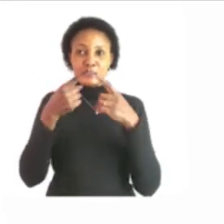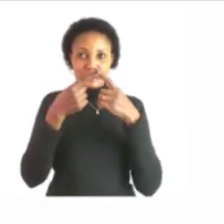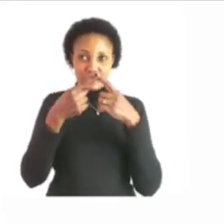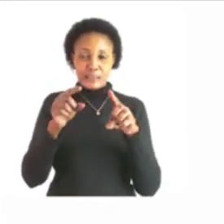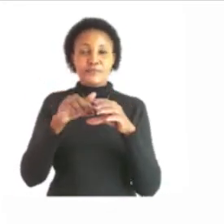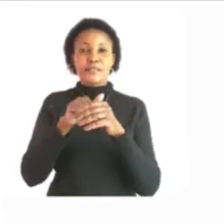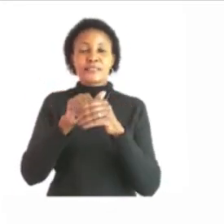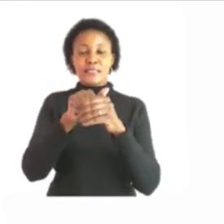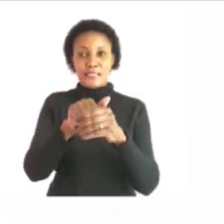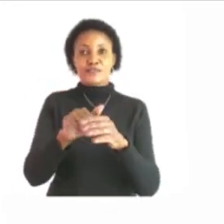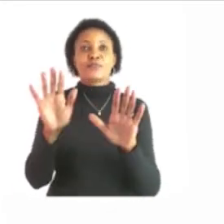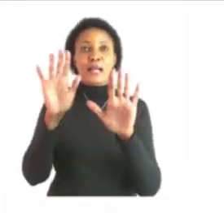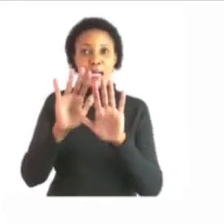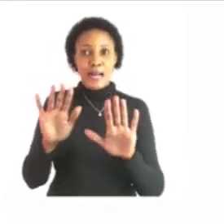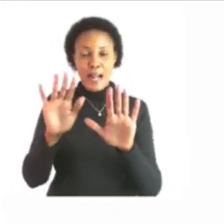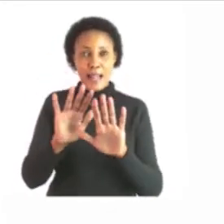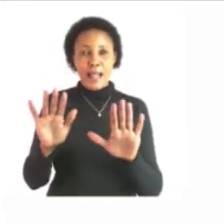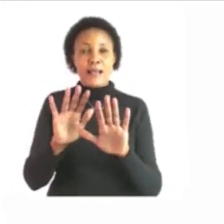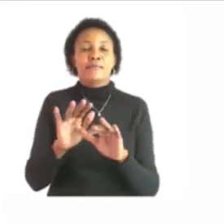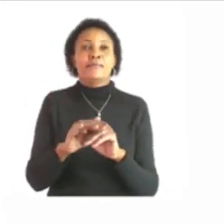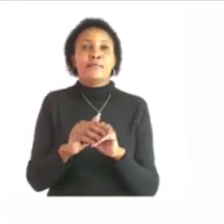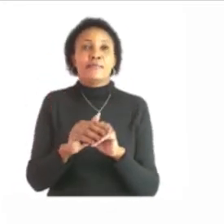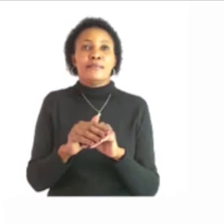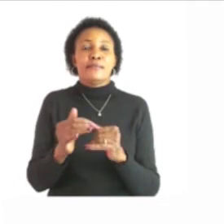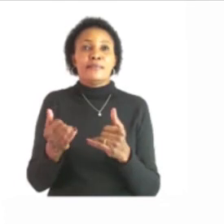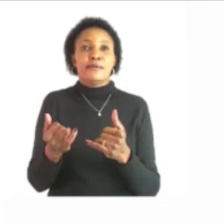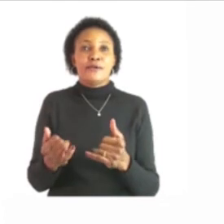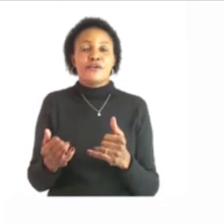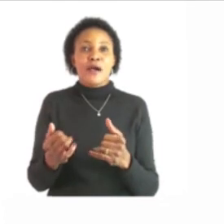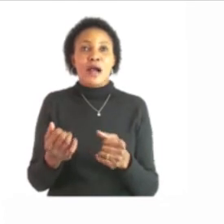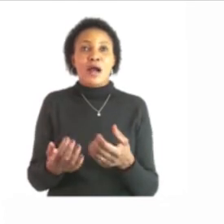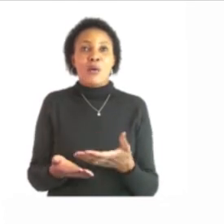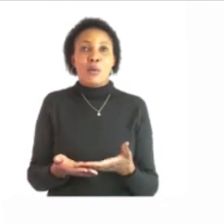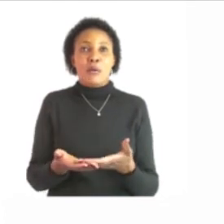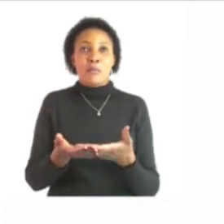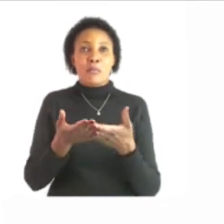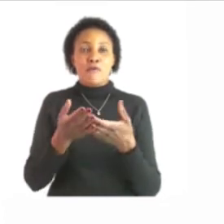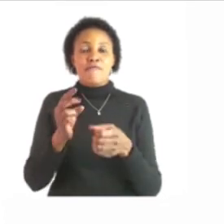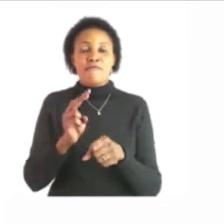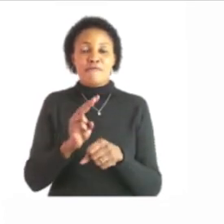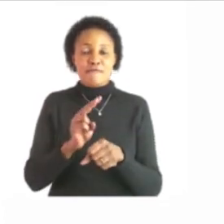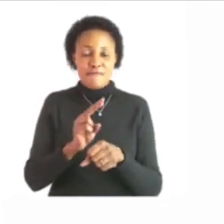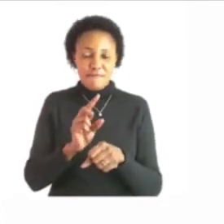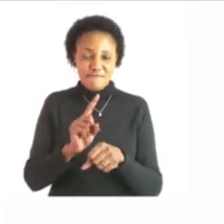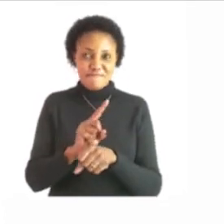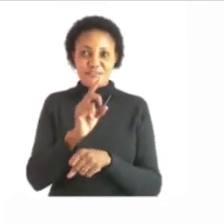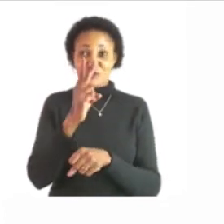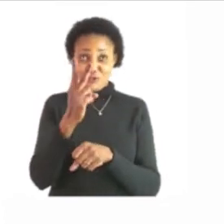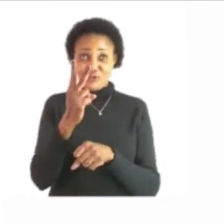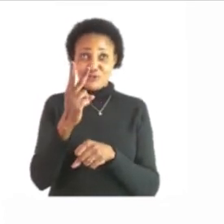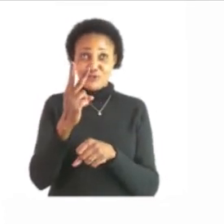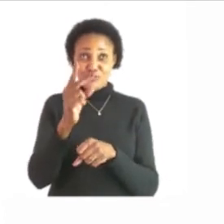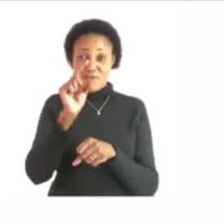and color them in. Now, I will do the first two with you. Now, in the first